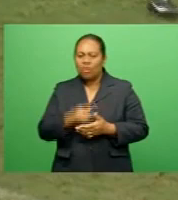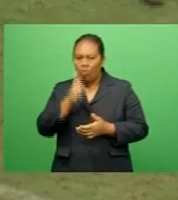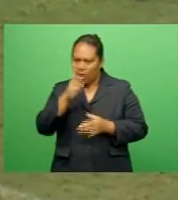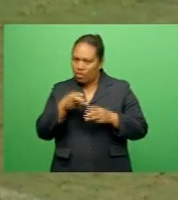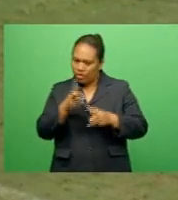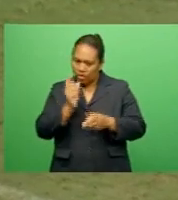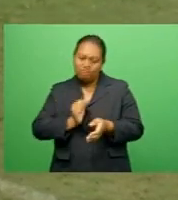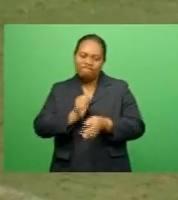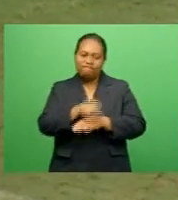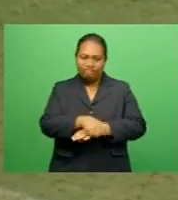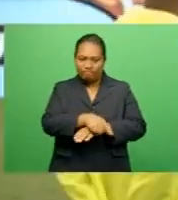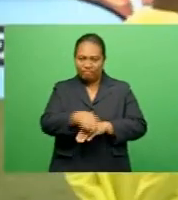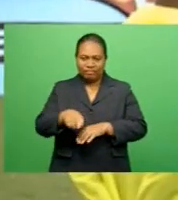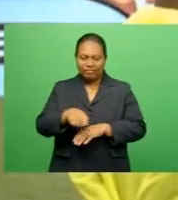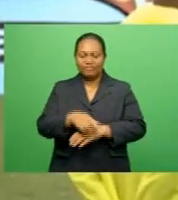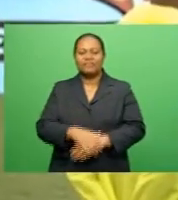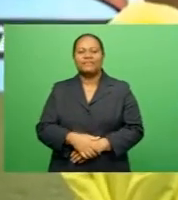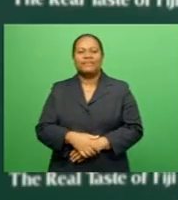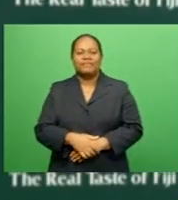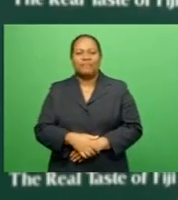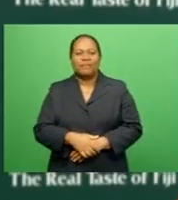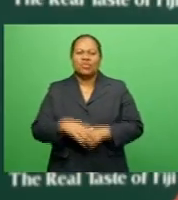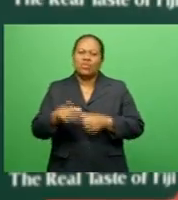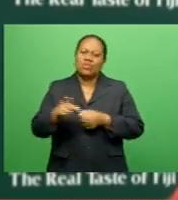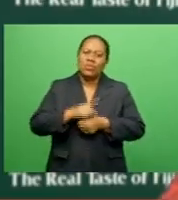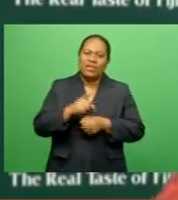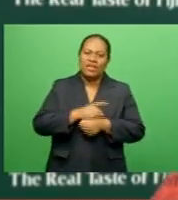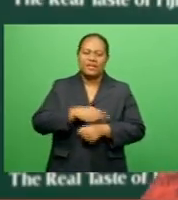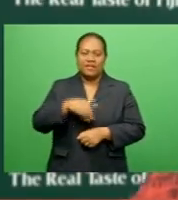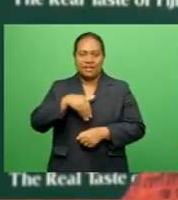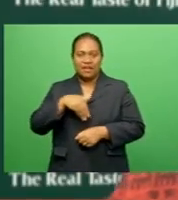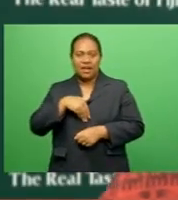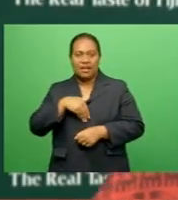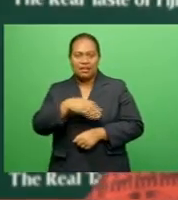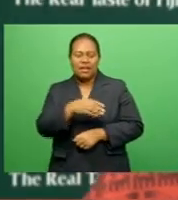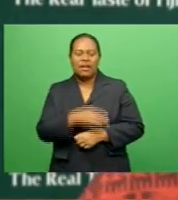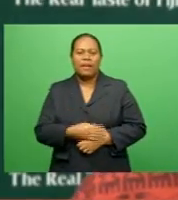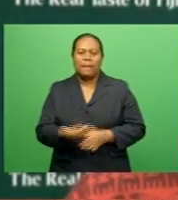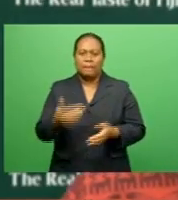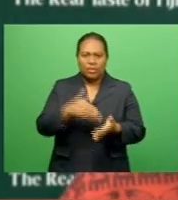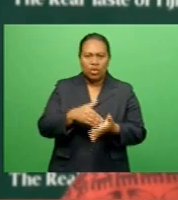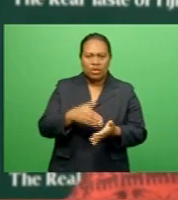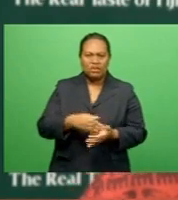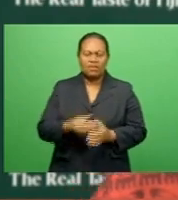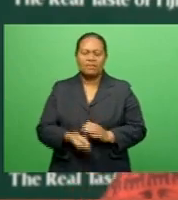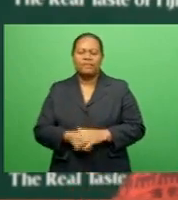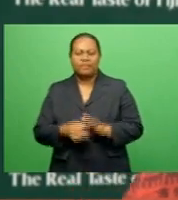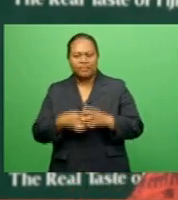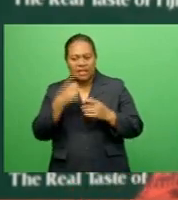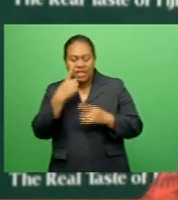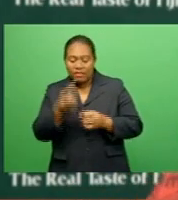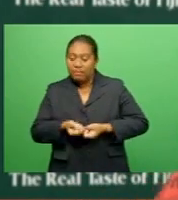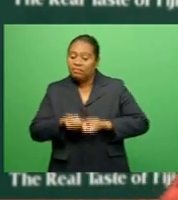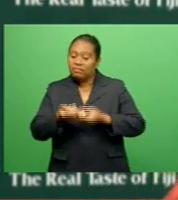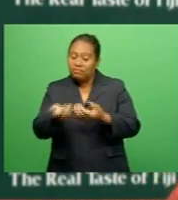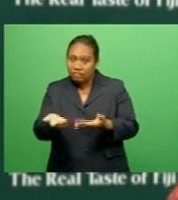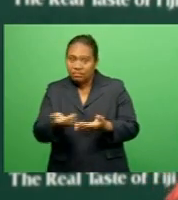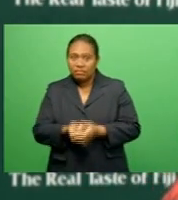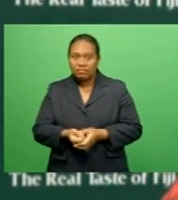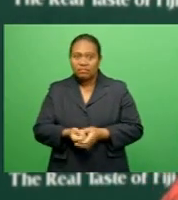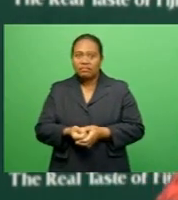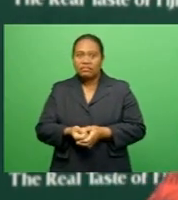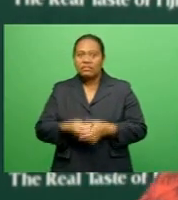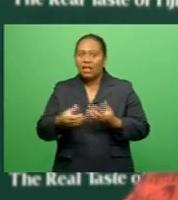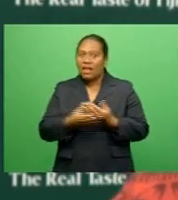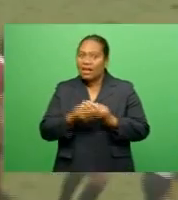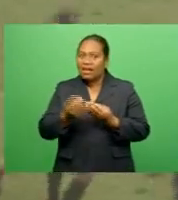7s. We've created a card bonus. If a team plays without being issued a card, they get a bonus point for that, a